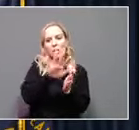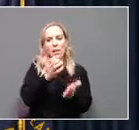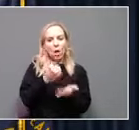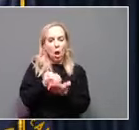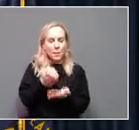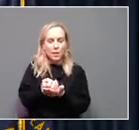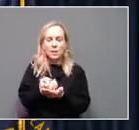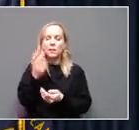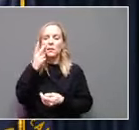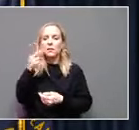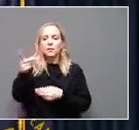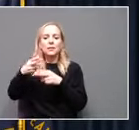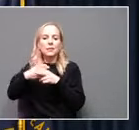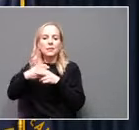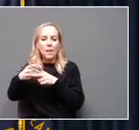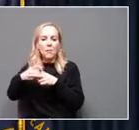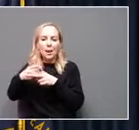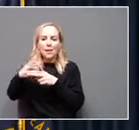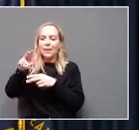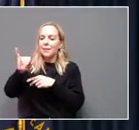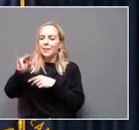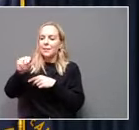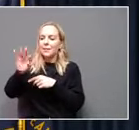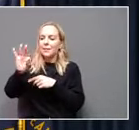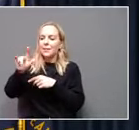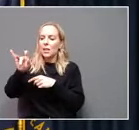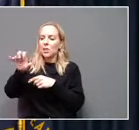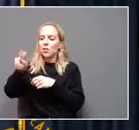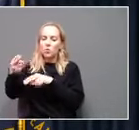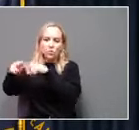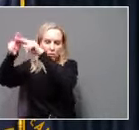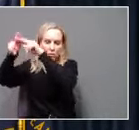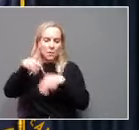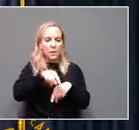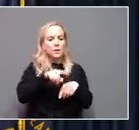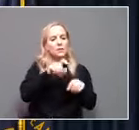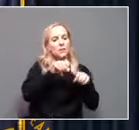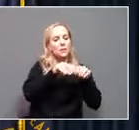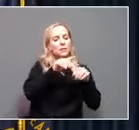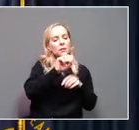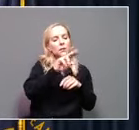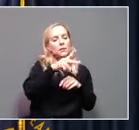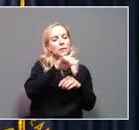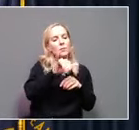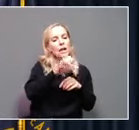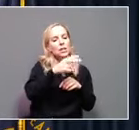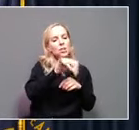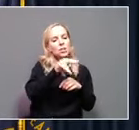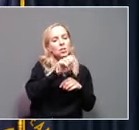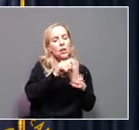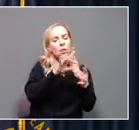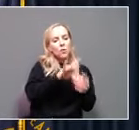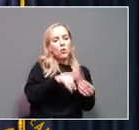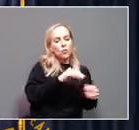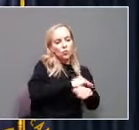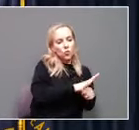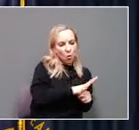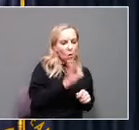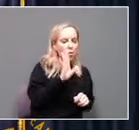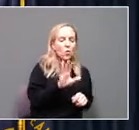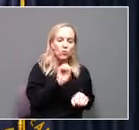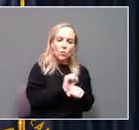on temporary inflation from supply chain impacts from COVID. We will work through those. And now we see it